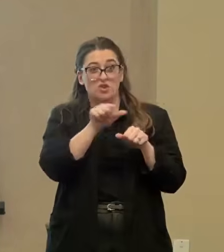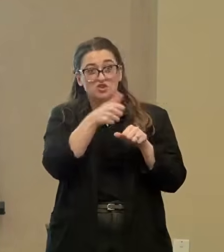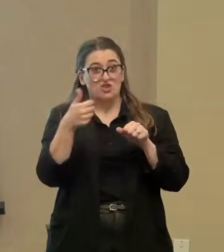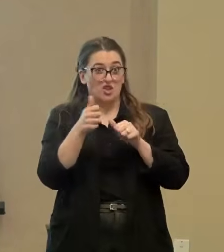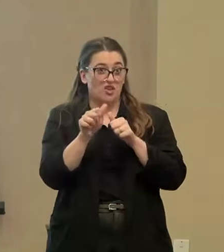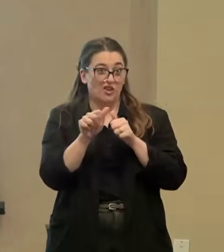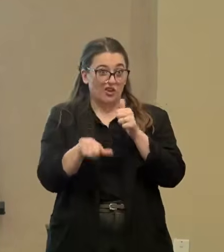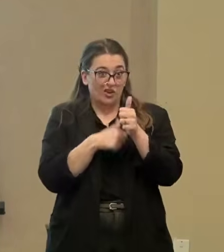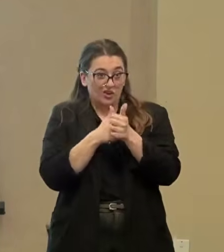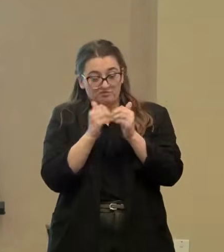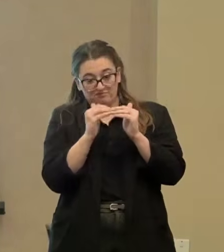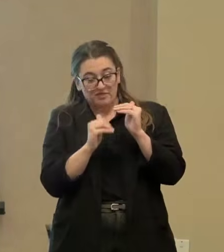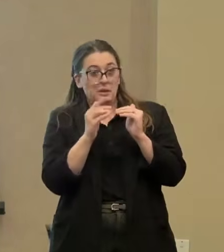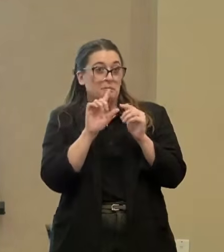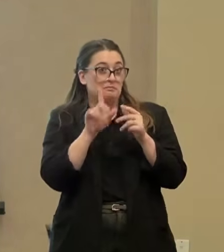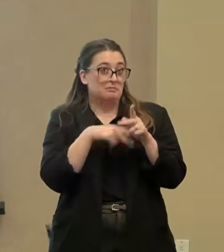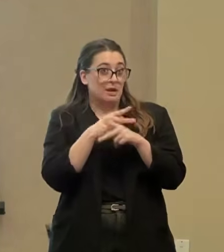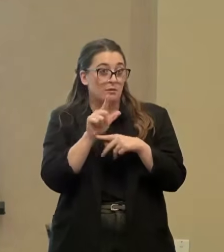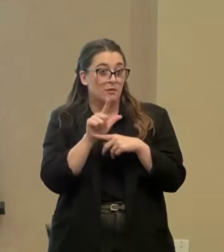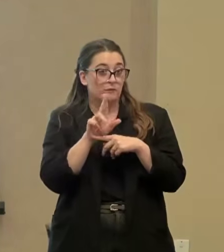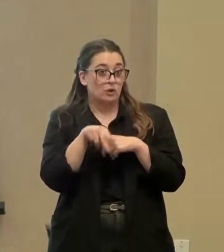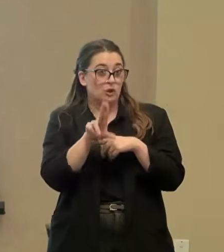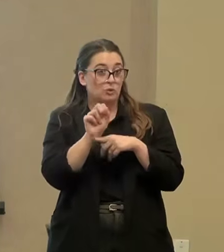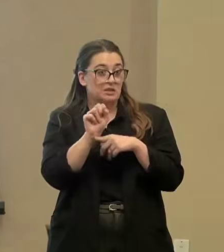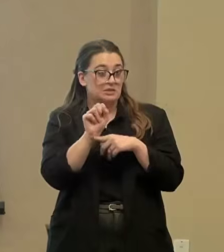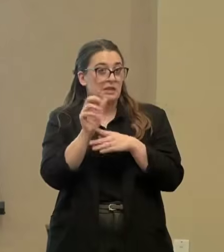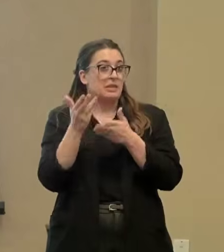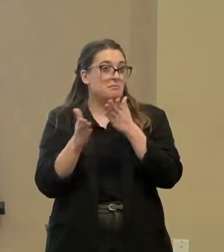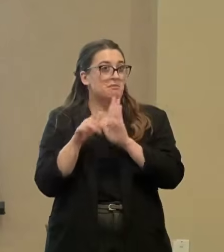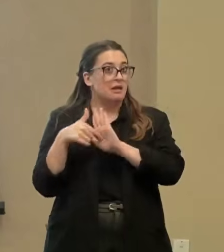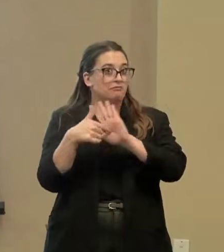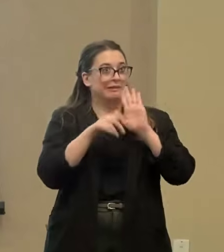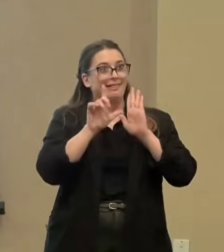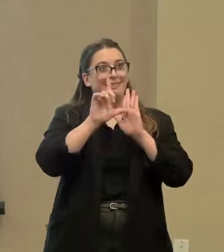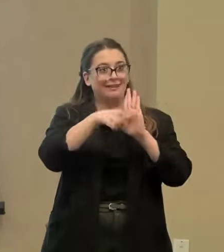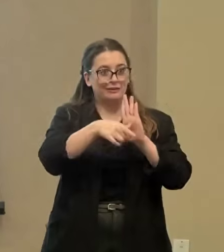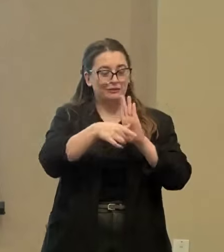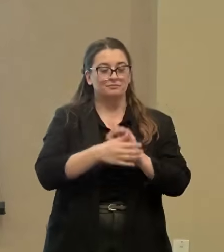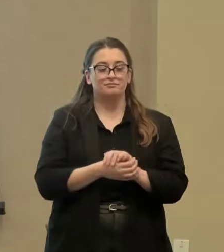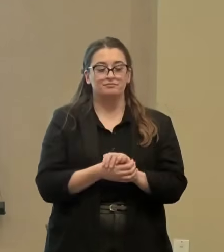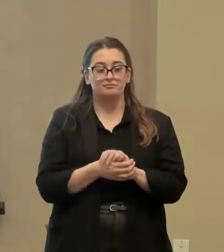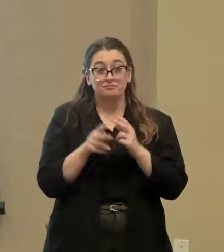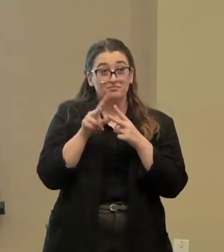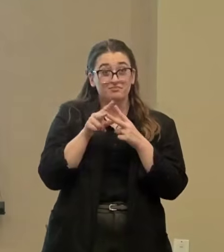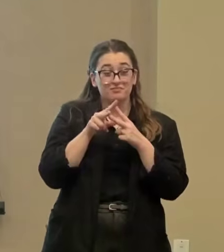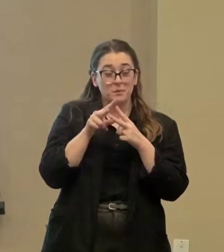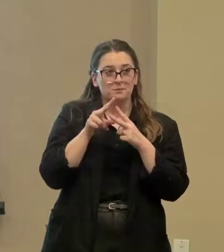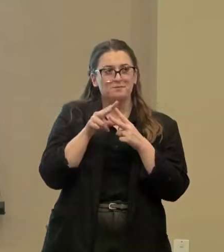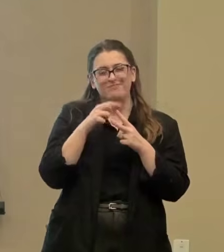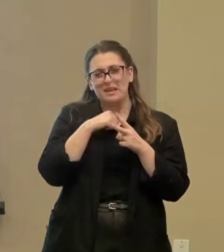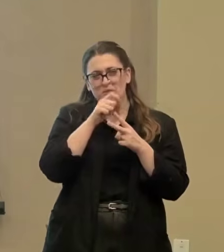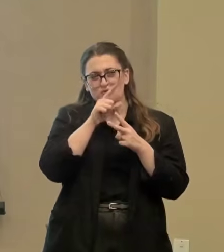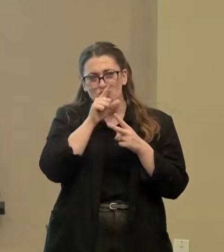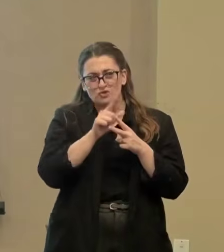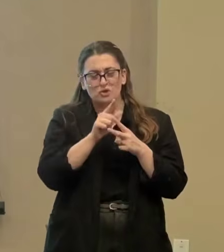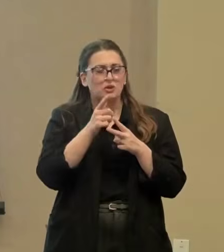of lupus that is ultimately revealing or going to reveal itself. But the two of them together, I'm not so sure